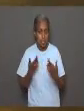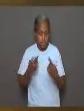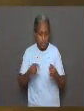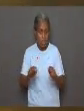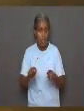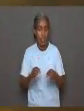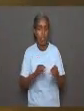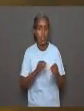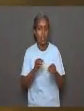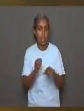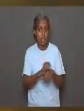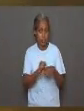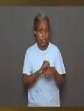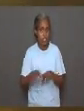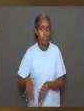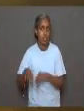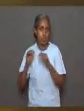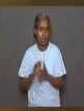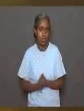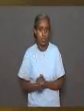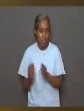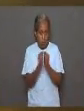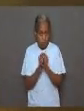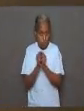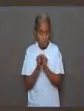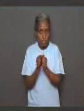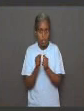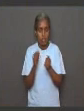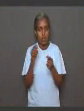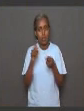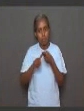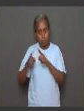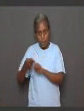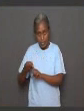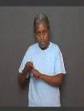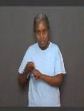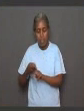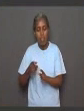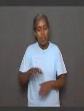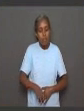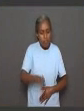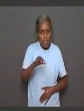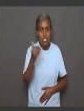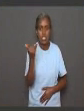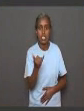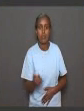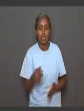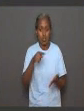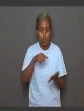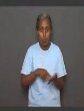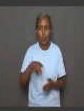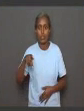an activity, students. Working with a partner, find the image of point